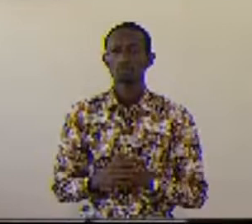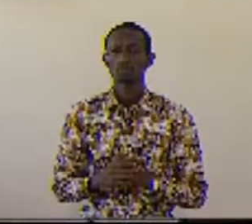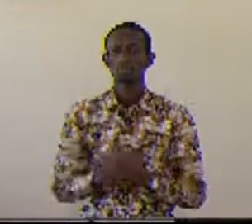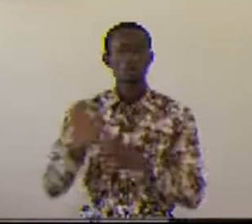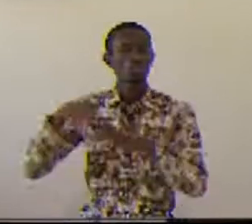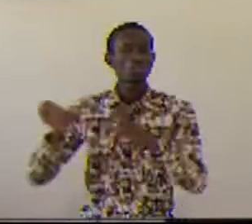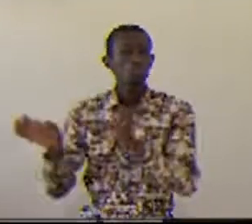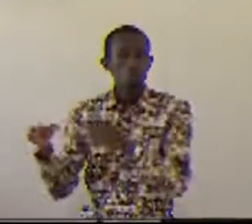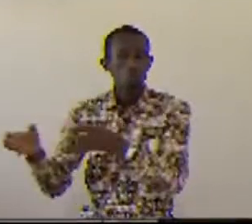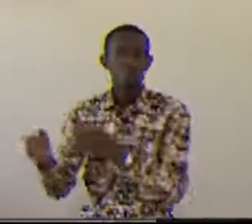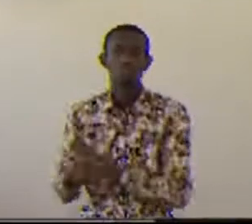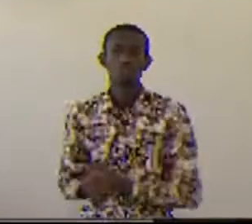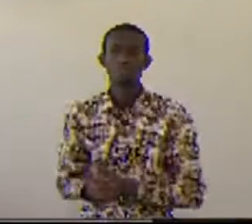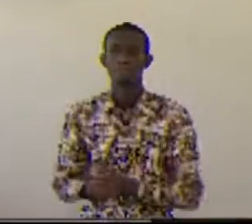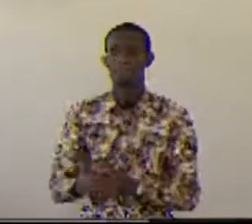increases.